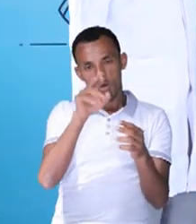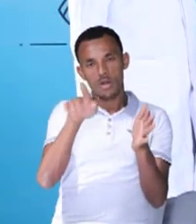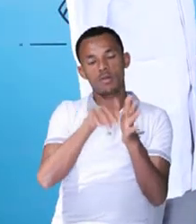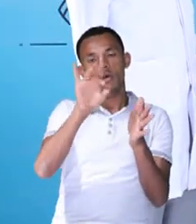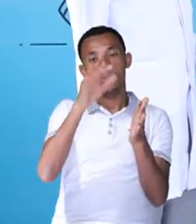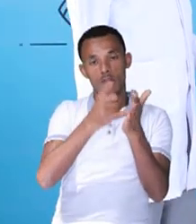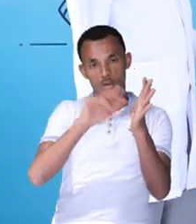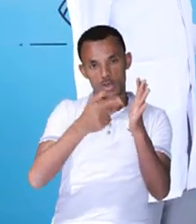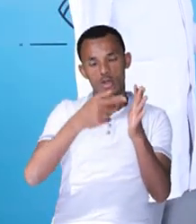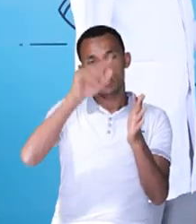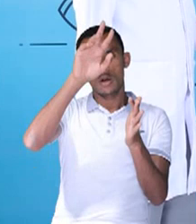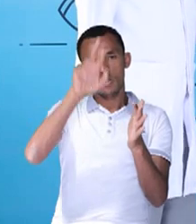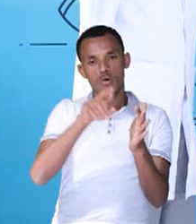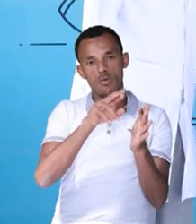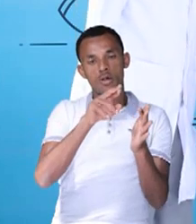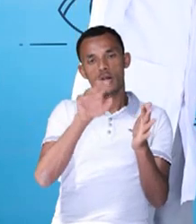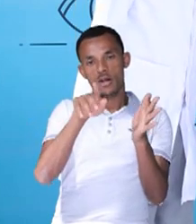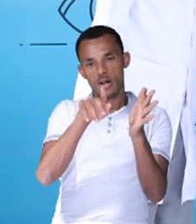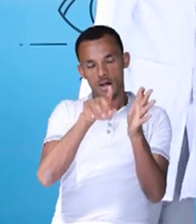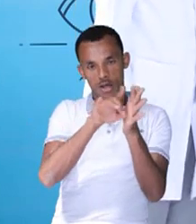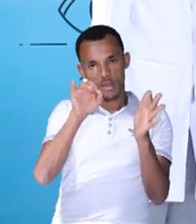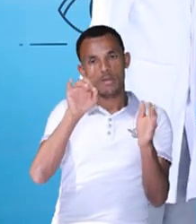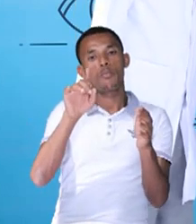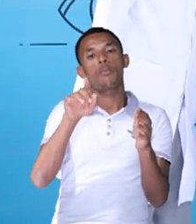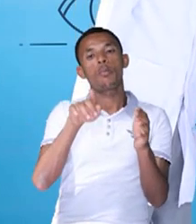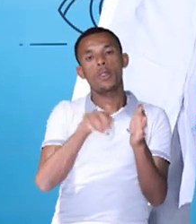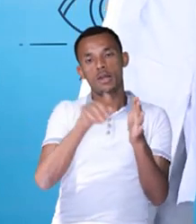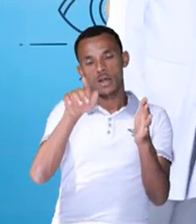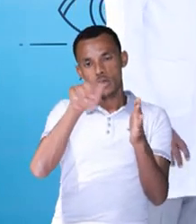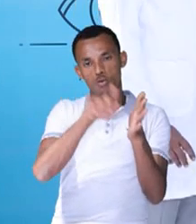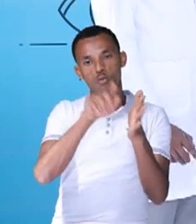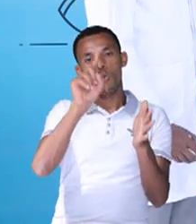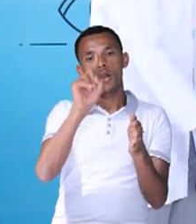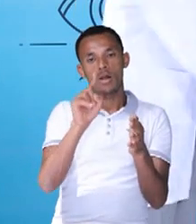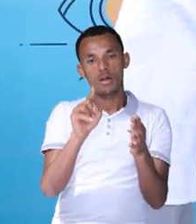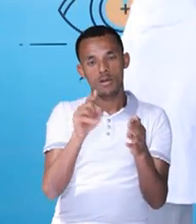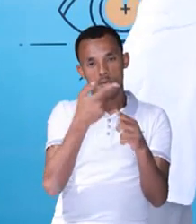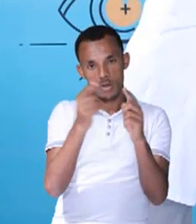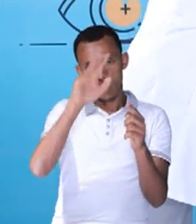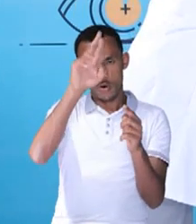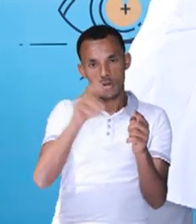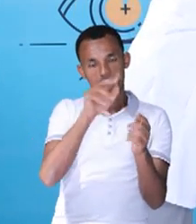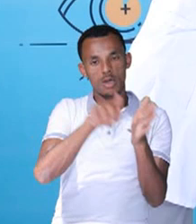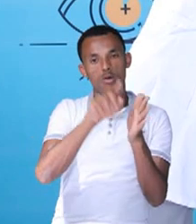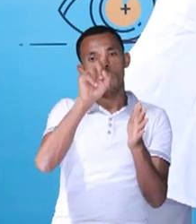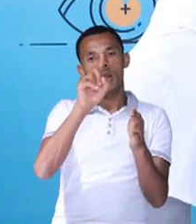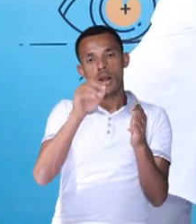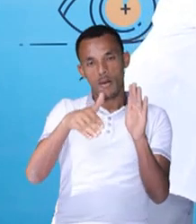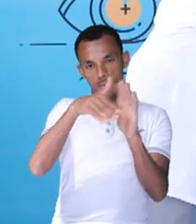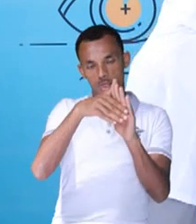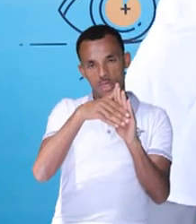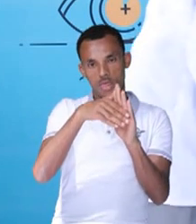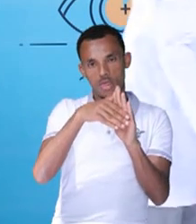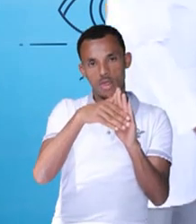8 times negative 1. The square root of 8, it is root 2 times root negative 1. But root negative 1 will be represented